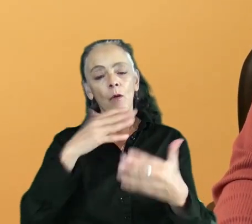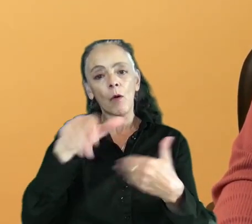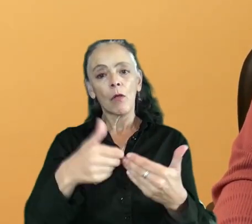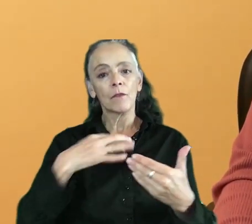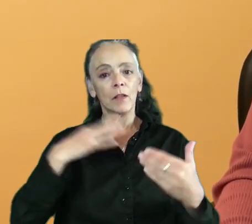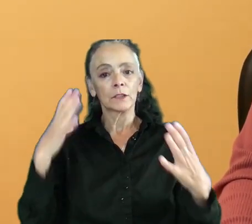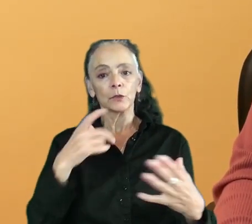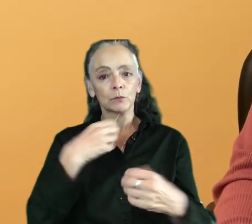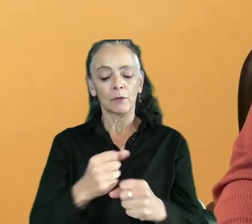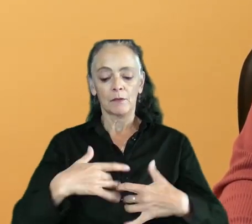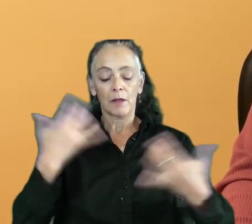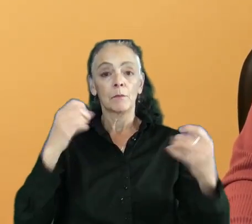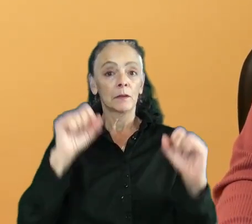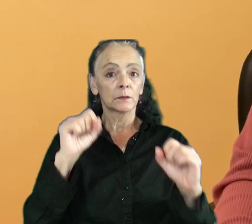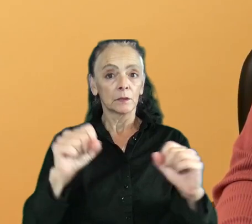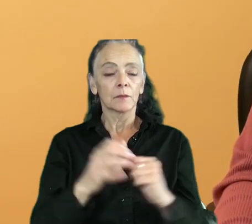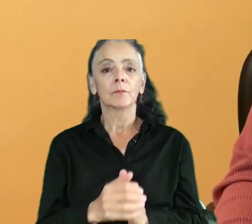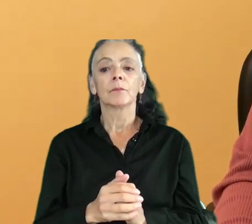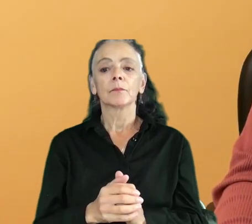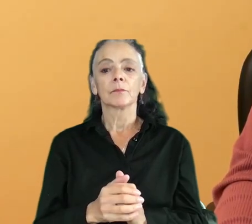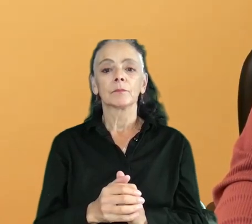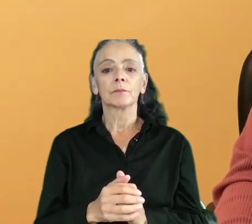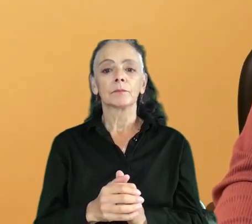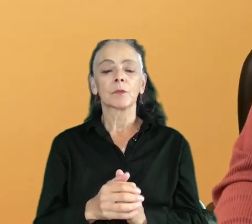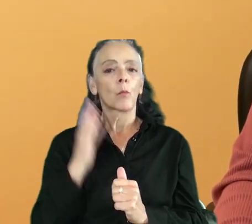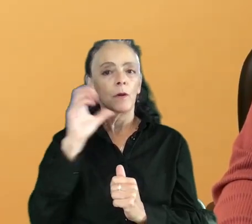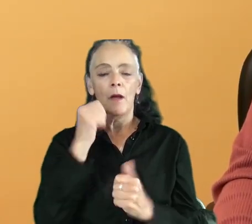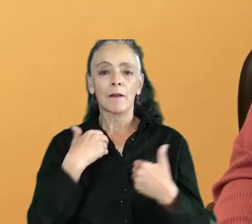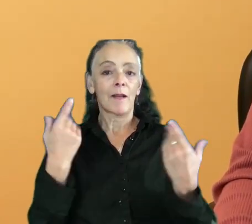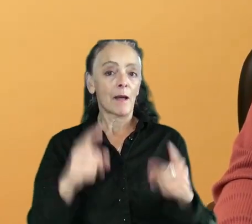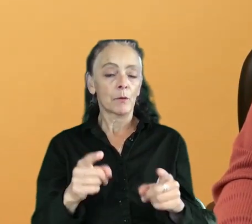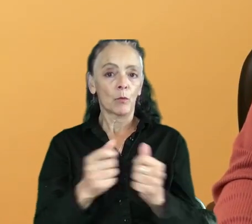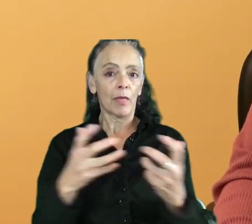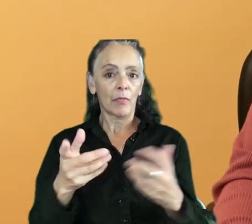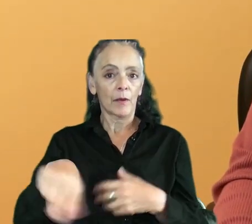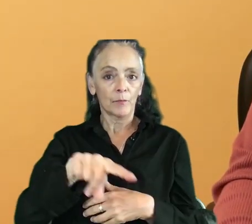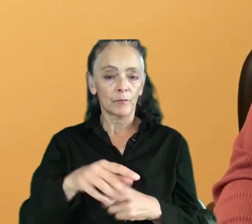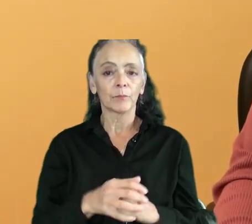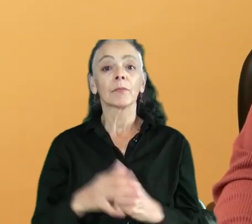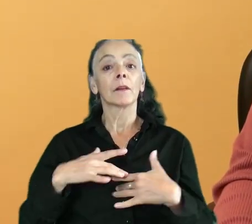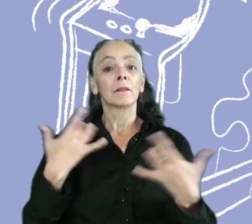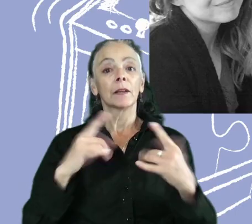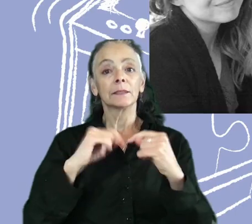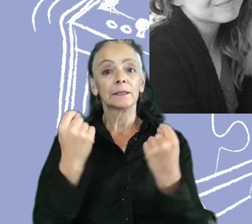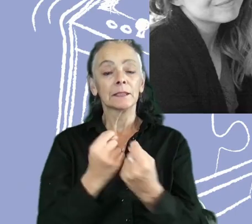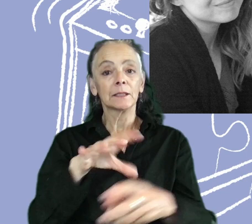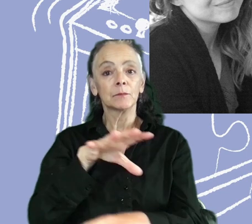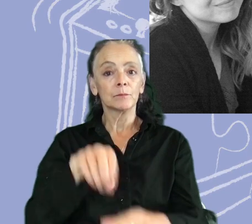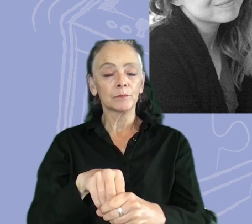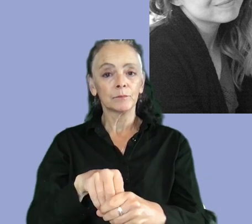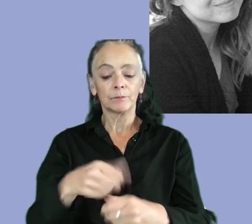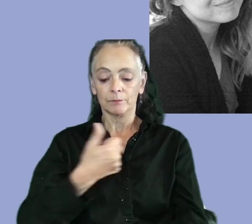event possible this would not have happened without them the event team comprises of